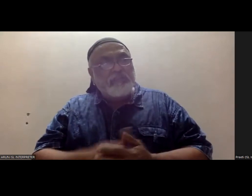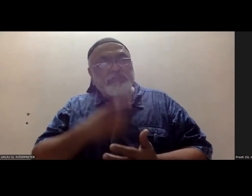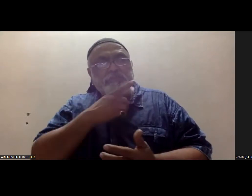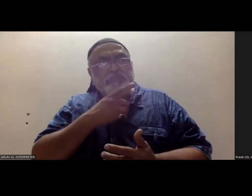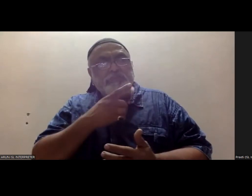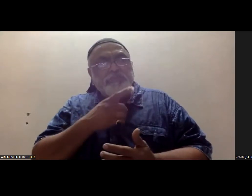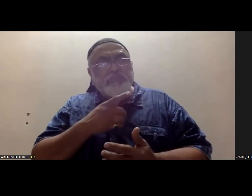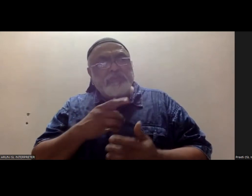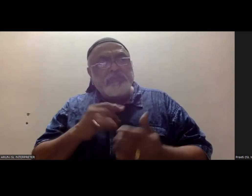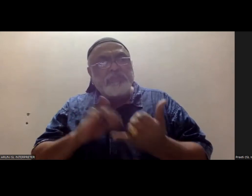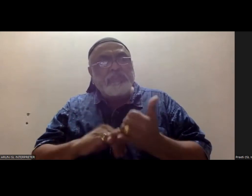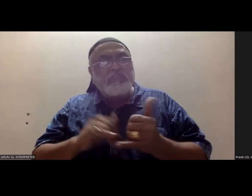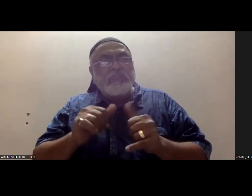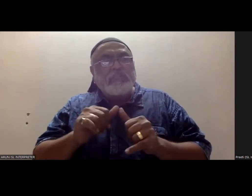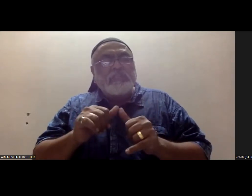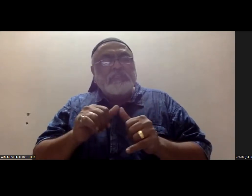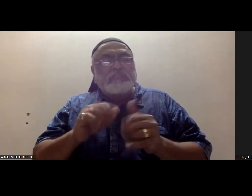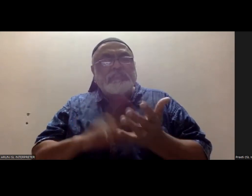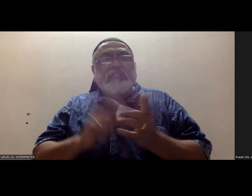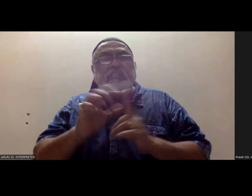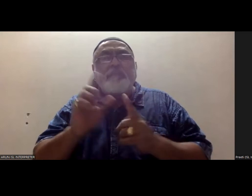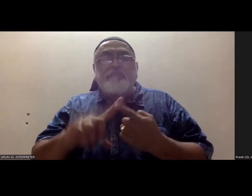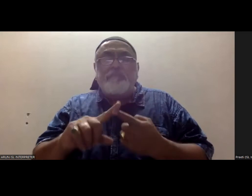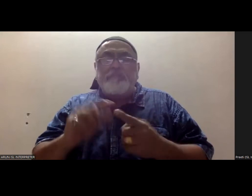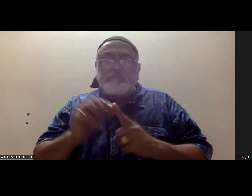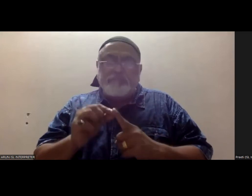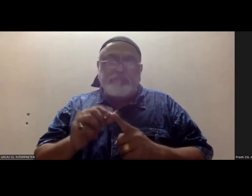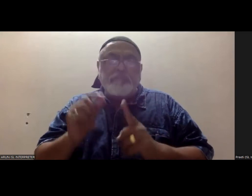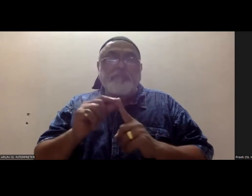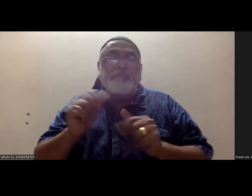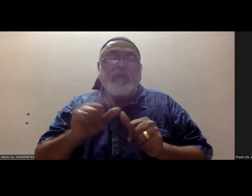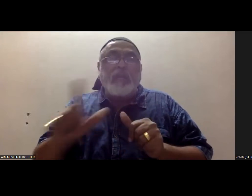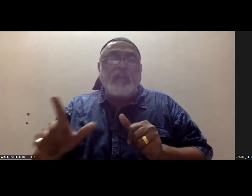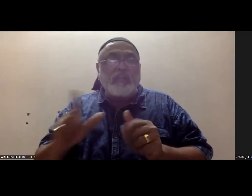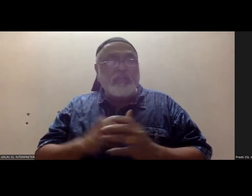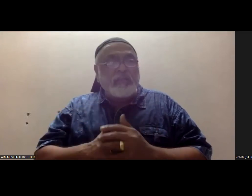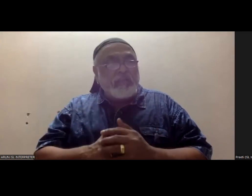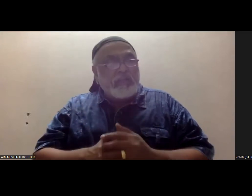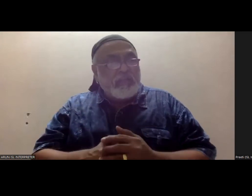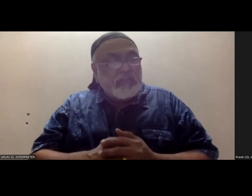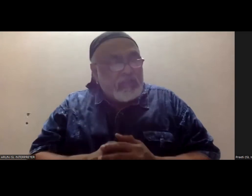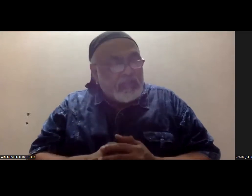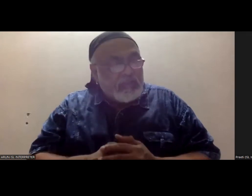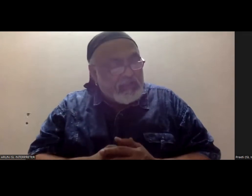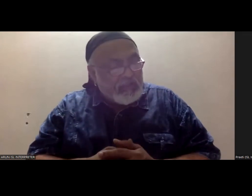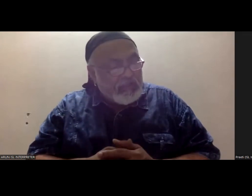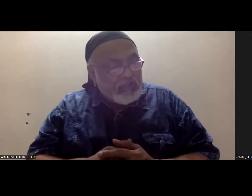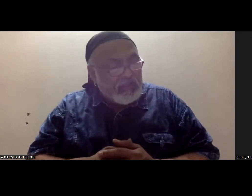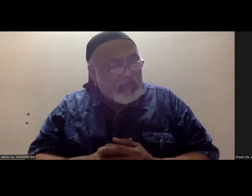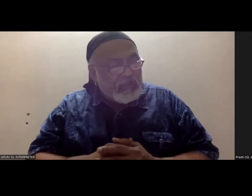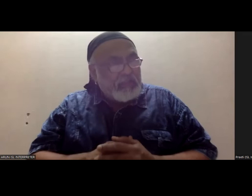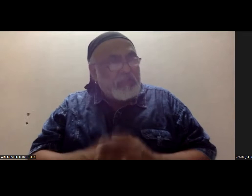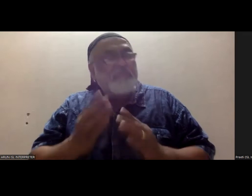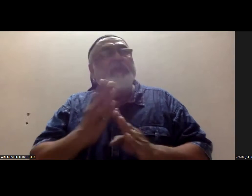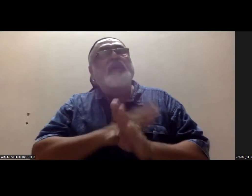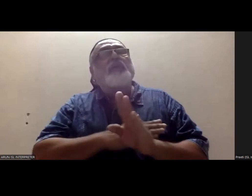Sir, my name is Sandeep Kumar Pal. Okay. I prior contact to you, sir. My